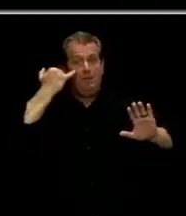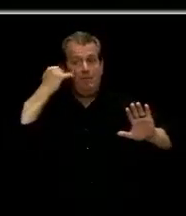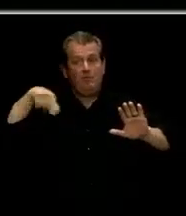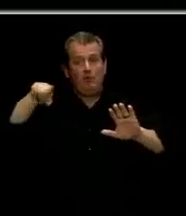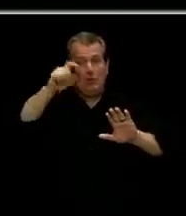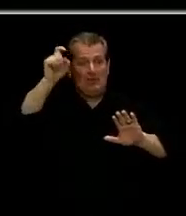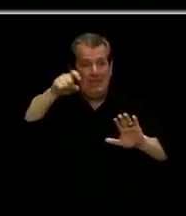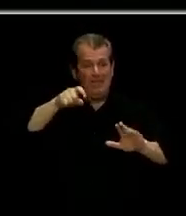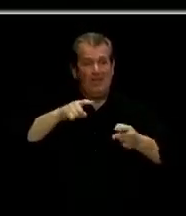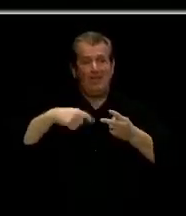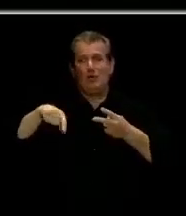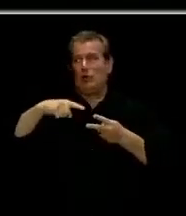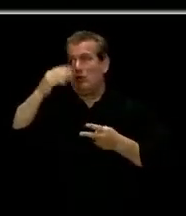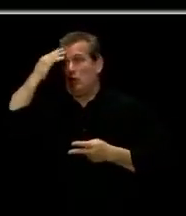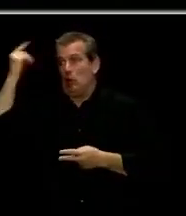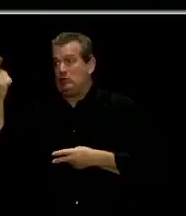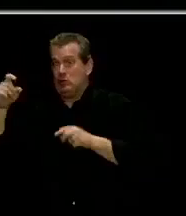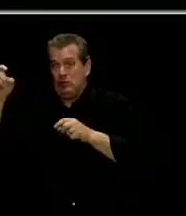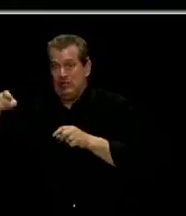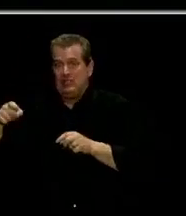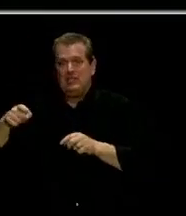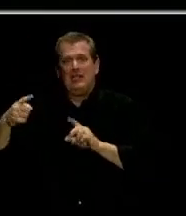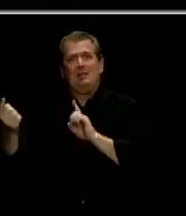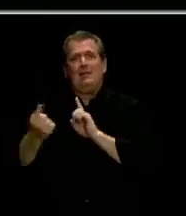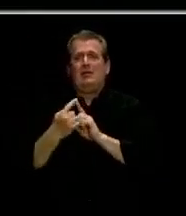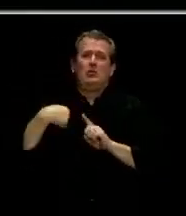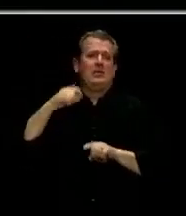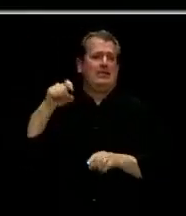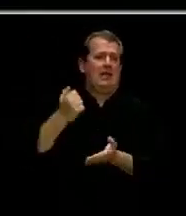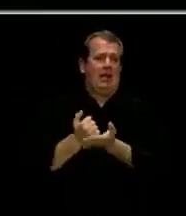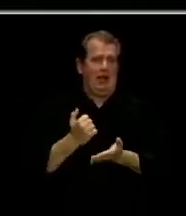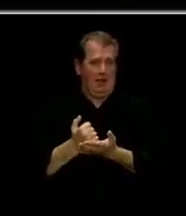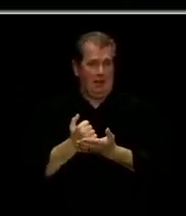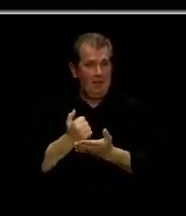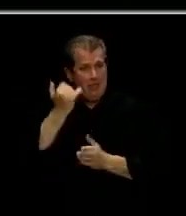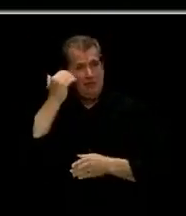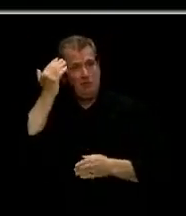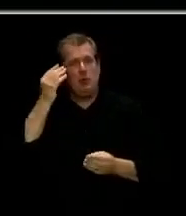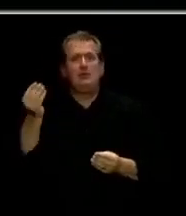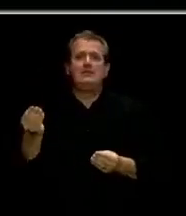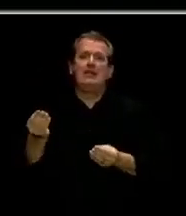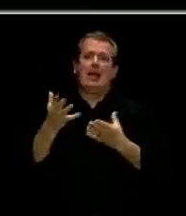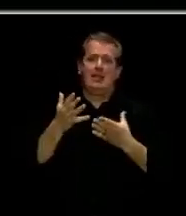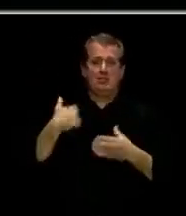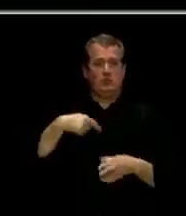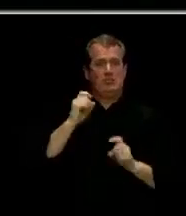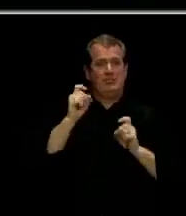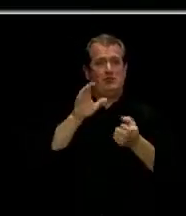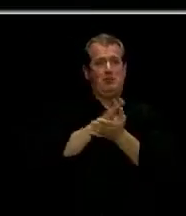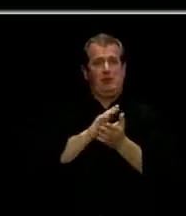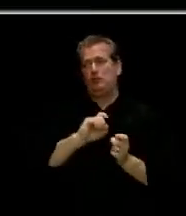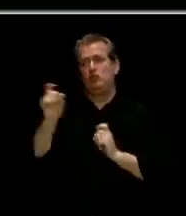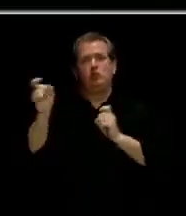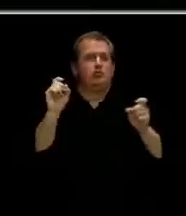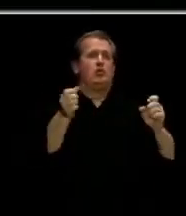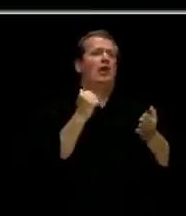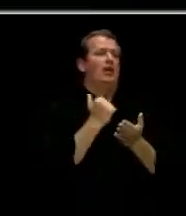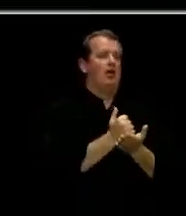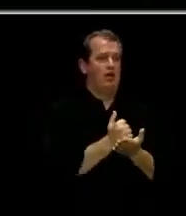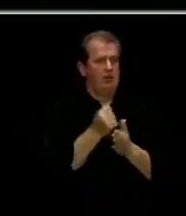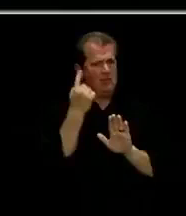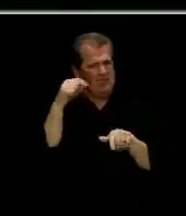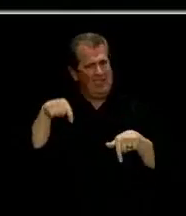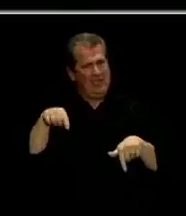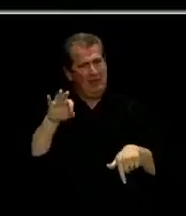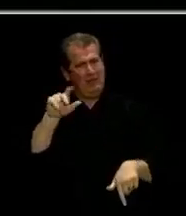you don't, you need to come by, get our resources, and tell others about this program. Here in Florida, less than